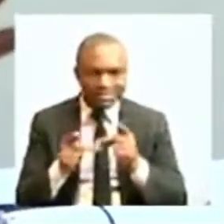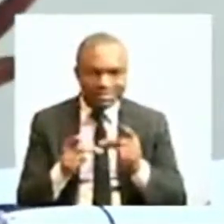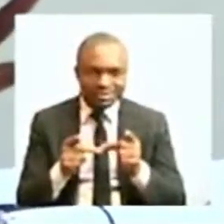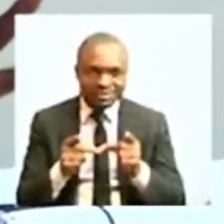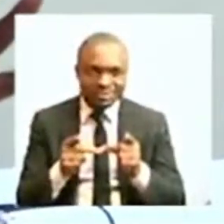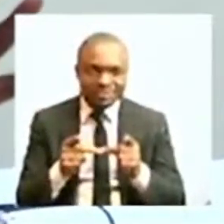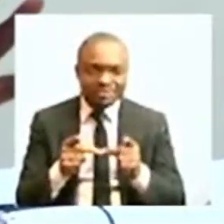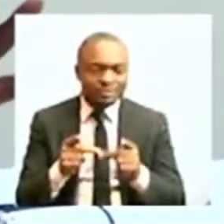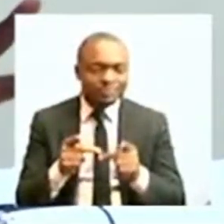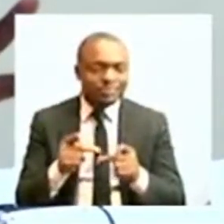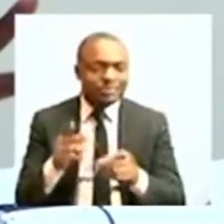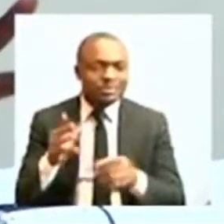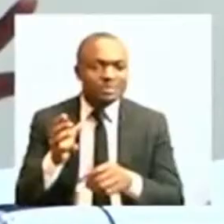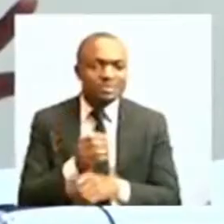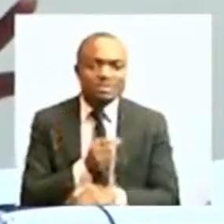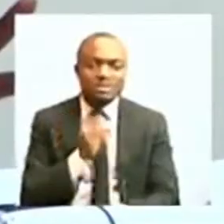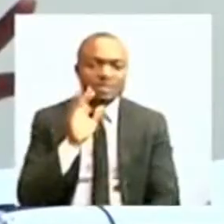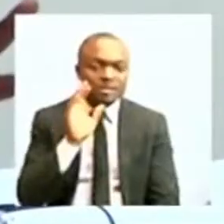time.